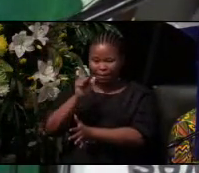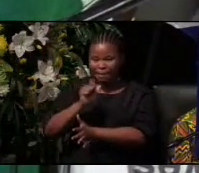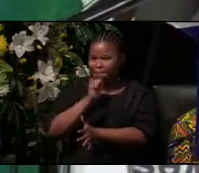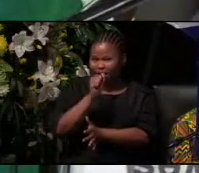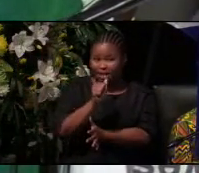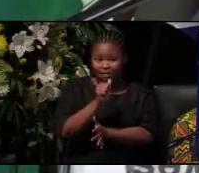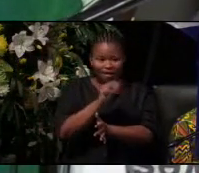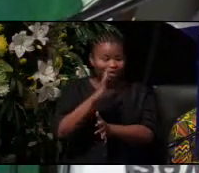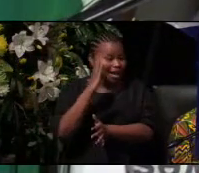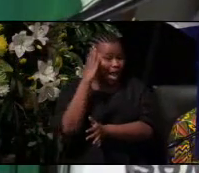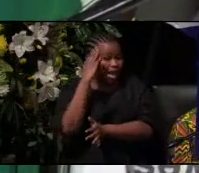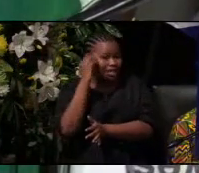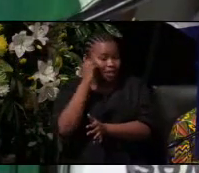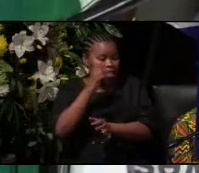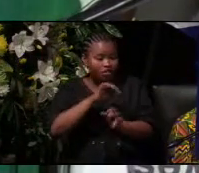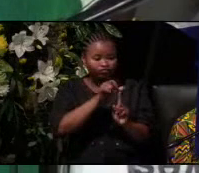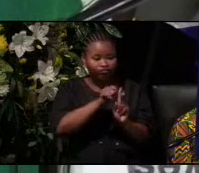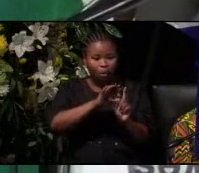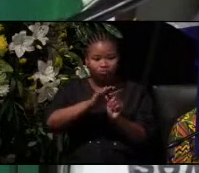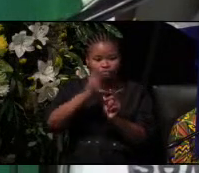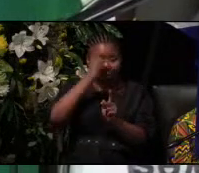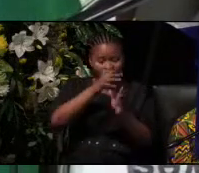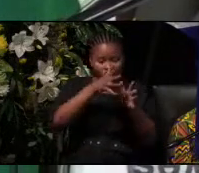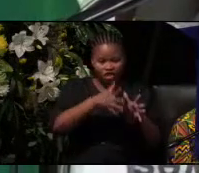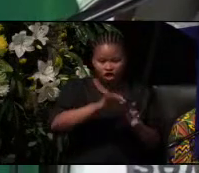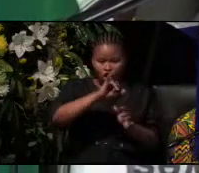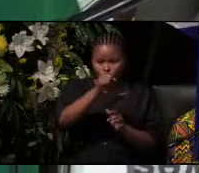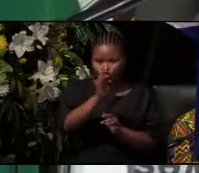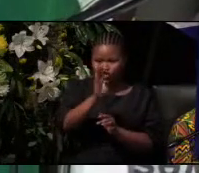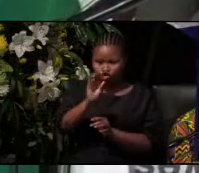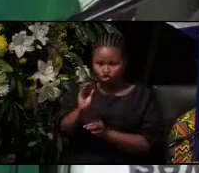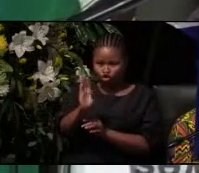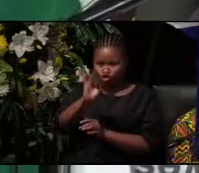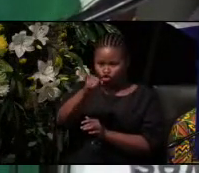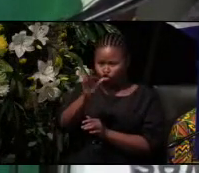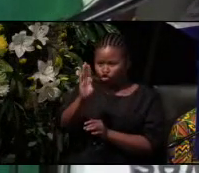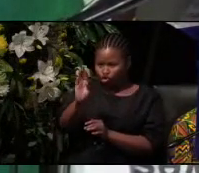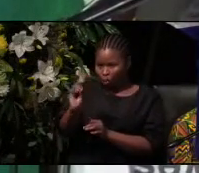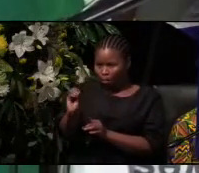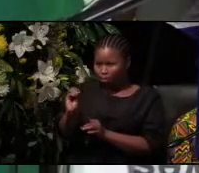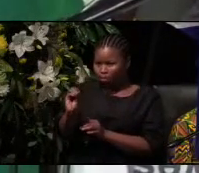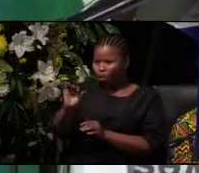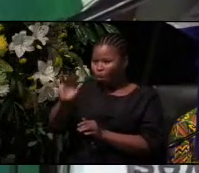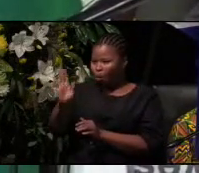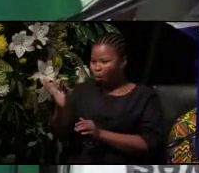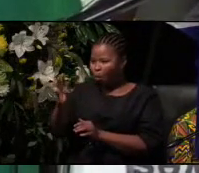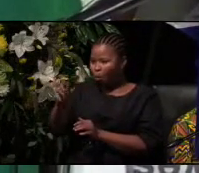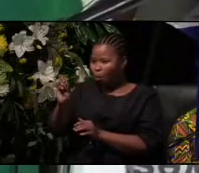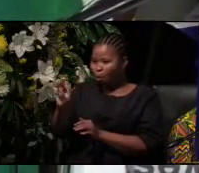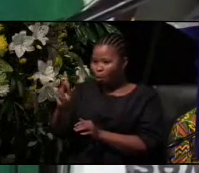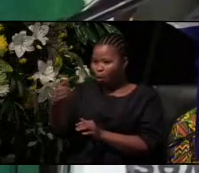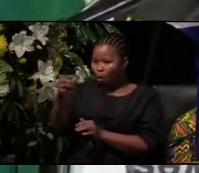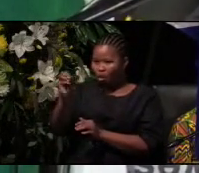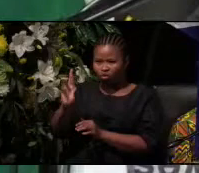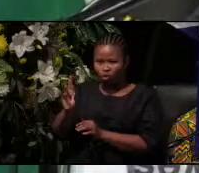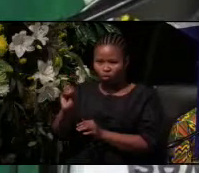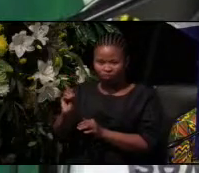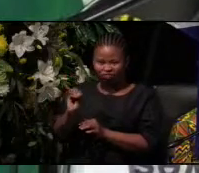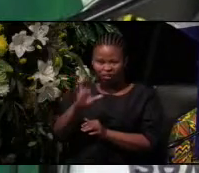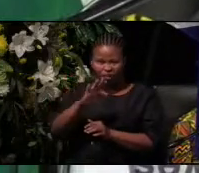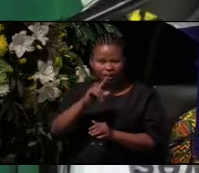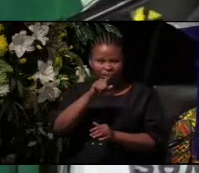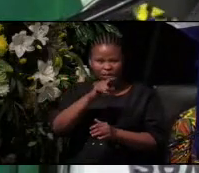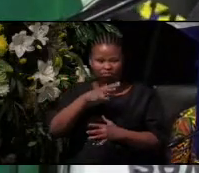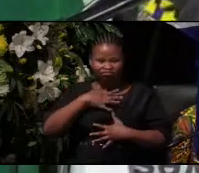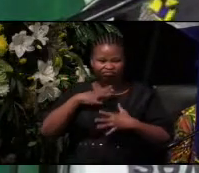he has experienced Professor job mokoro and he'll be our link with the University I don't want to spoil your appetite for